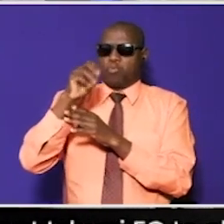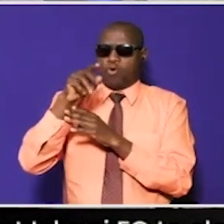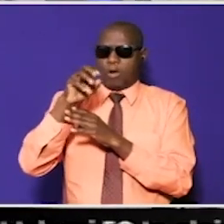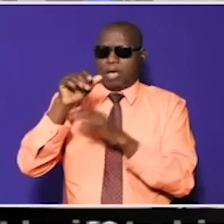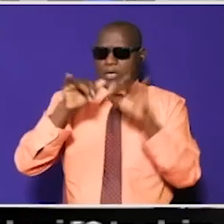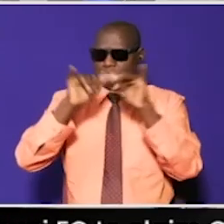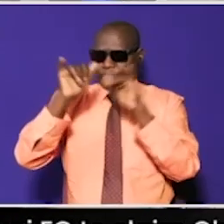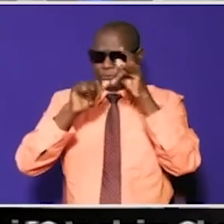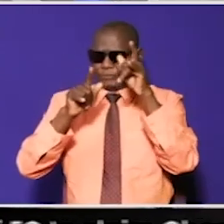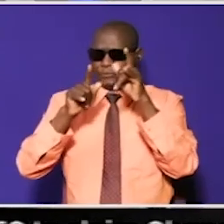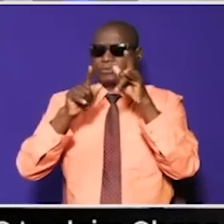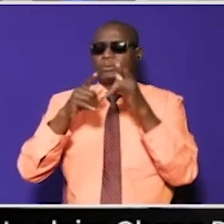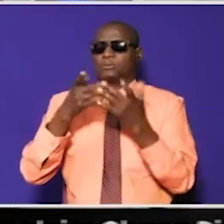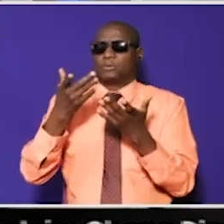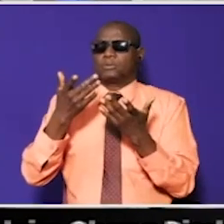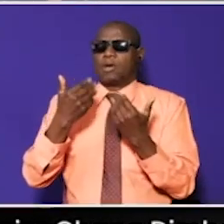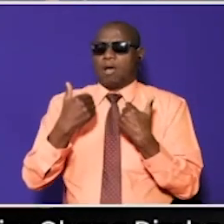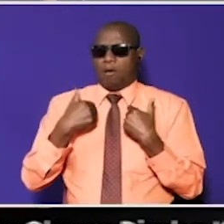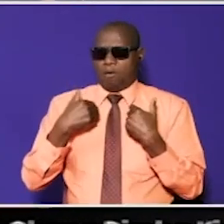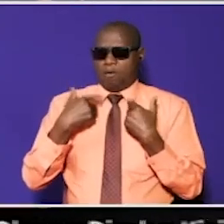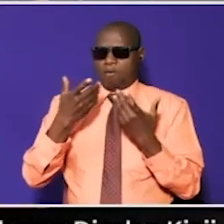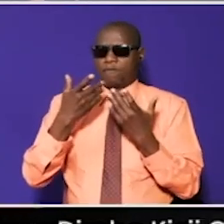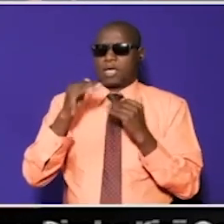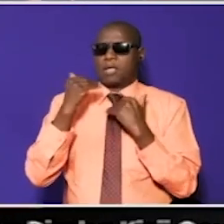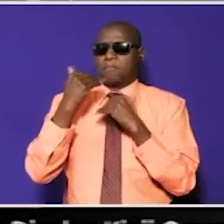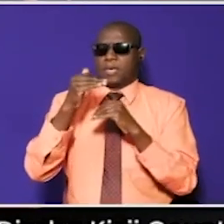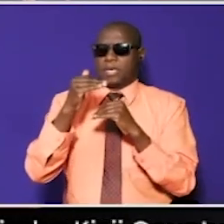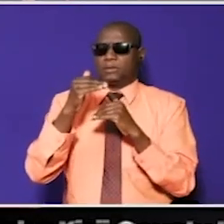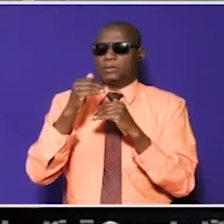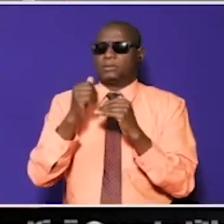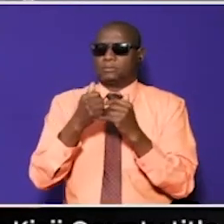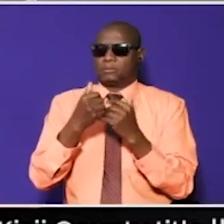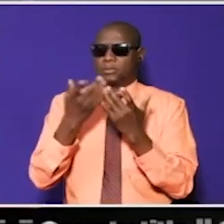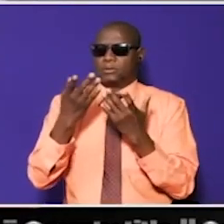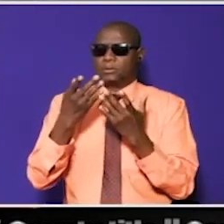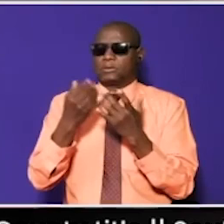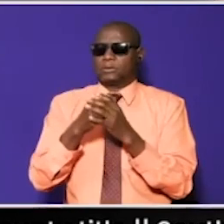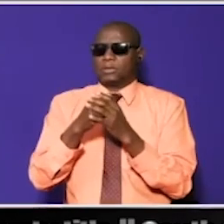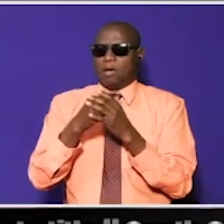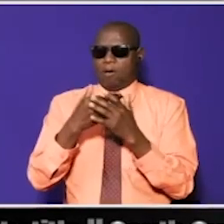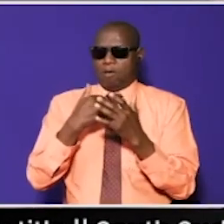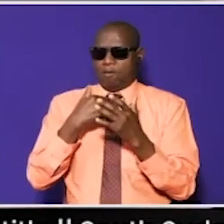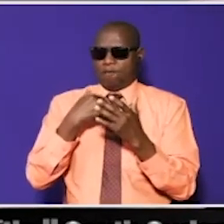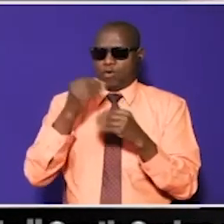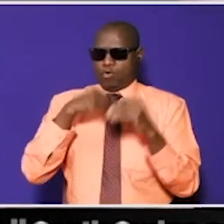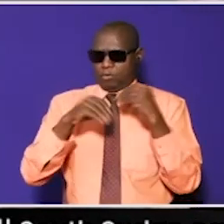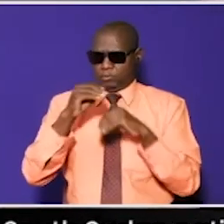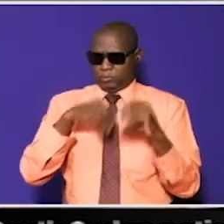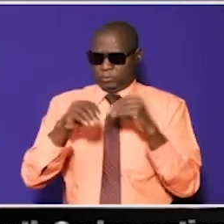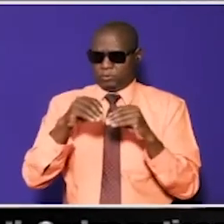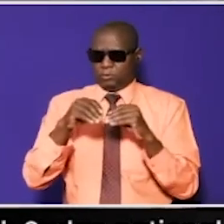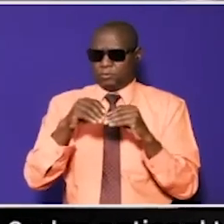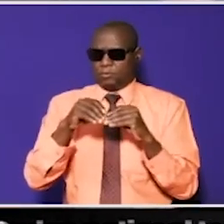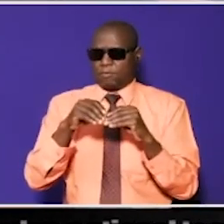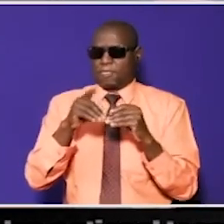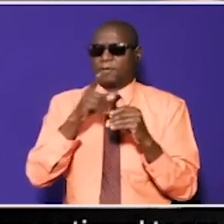as it has the capability of limiting fraud in diaspora remittances. The head of state has meanwhile urged Kenyans with principal tax debts to